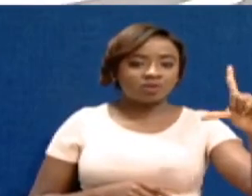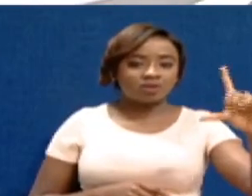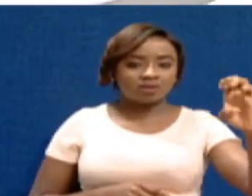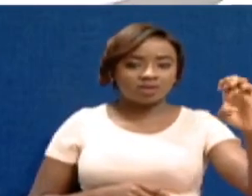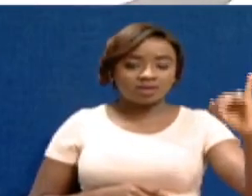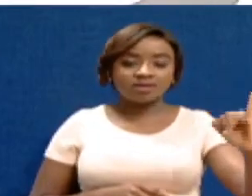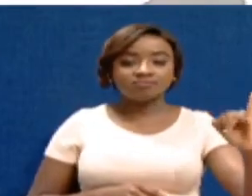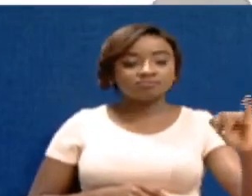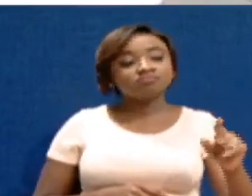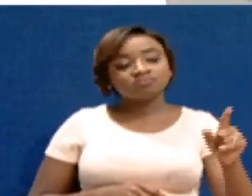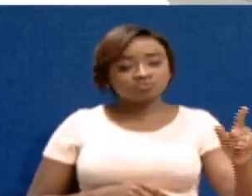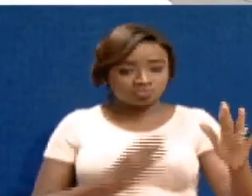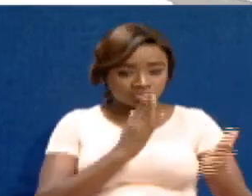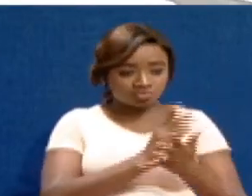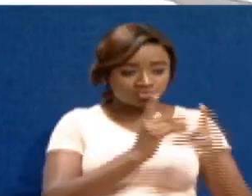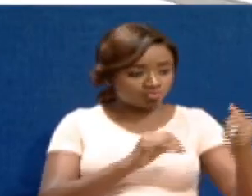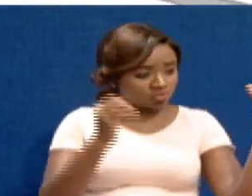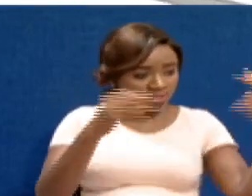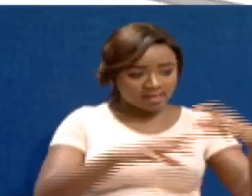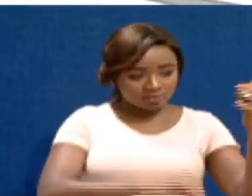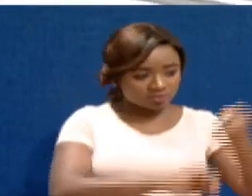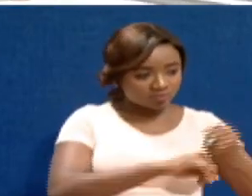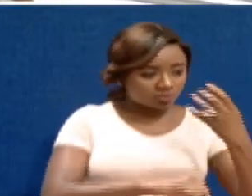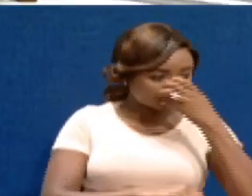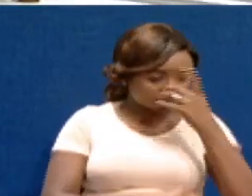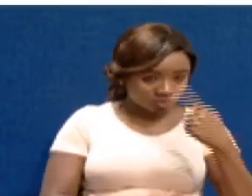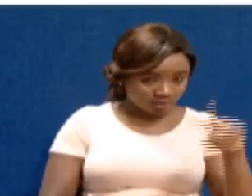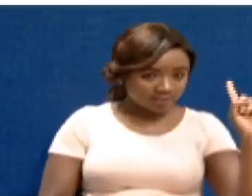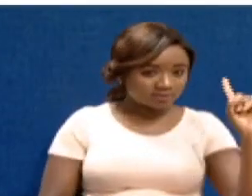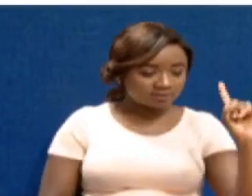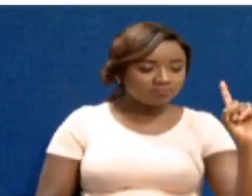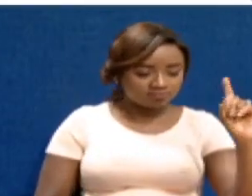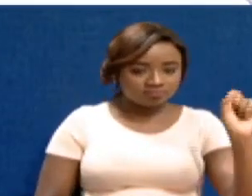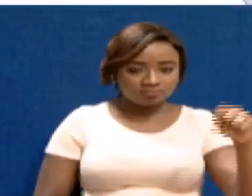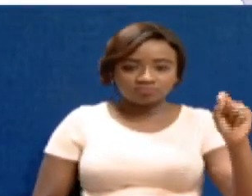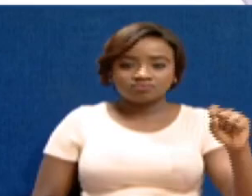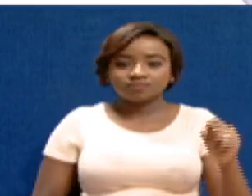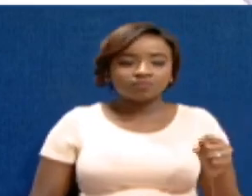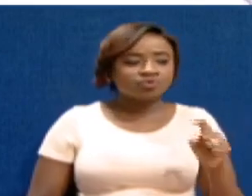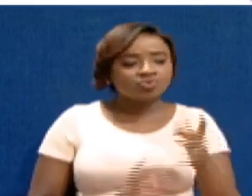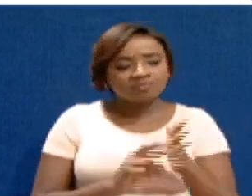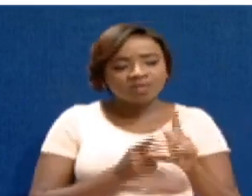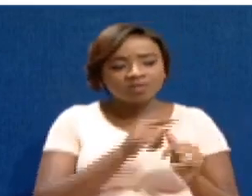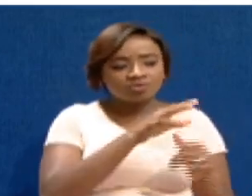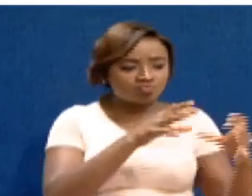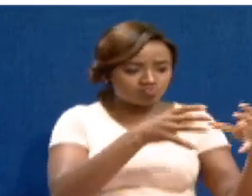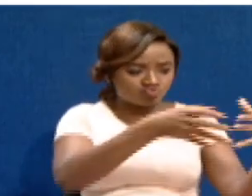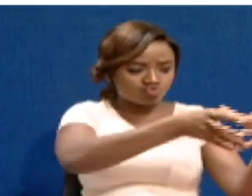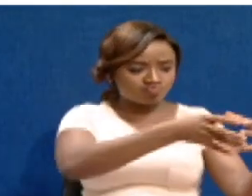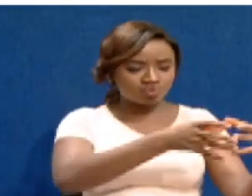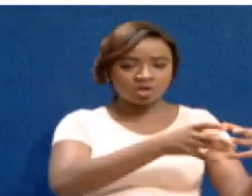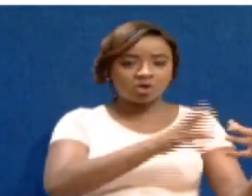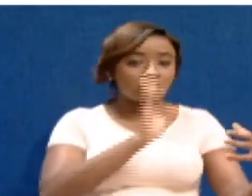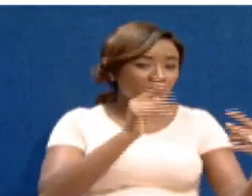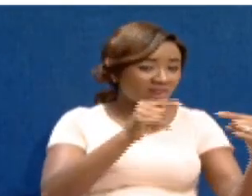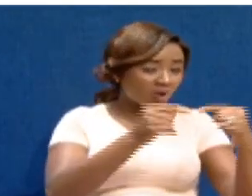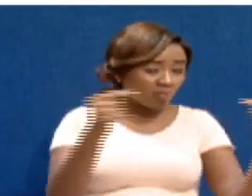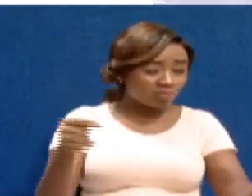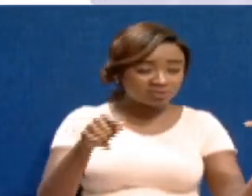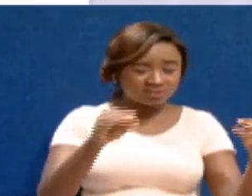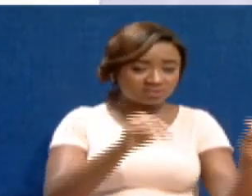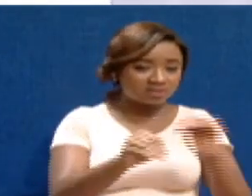digits economic growth. Yes, we get to 2017, the country grinds to a halt. We